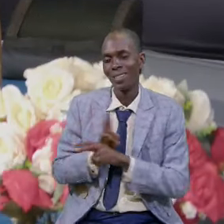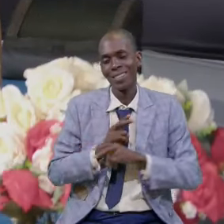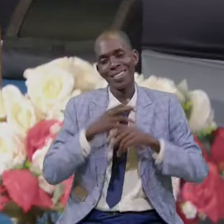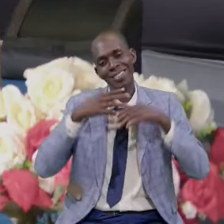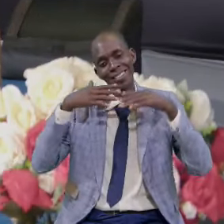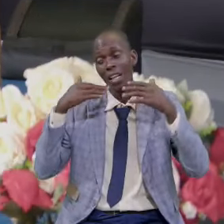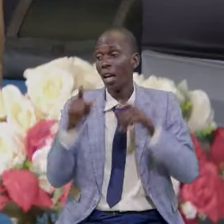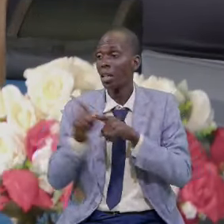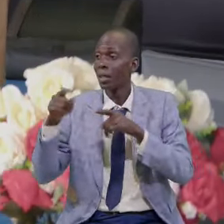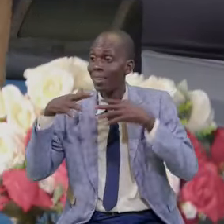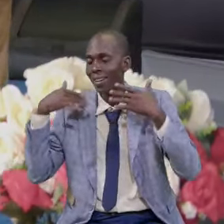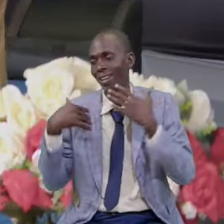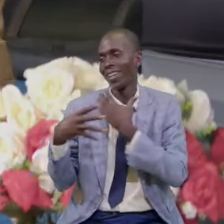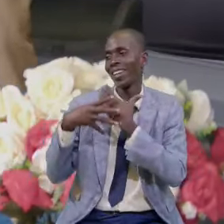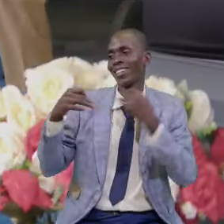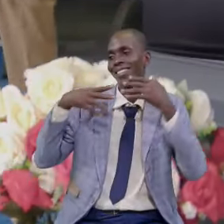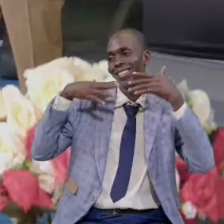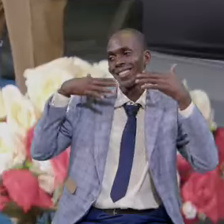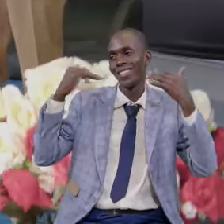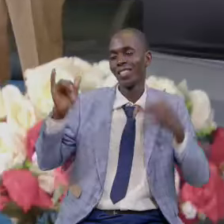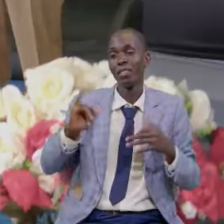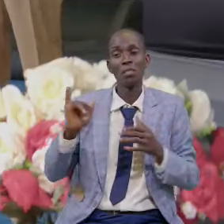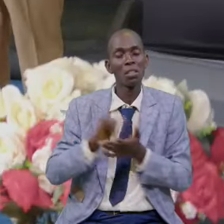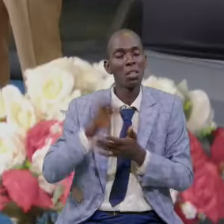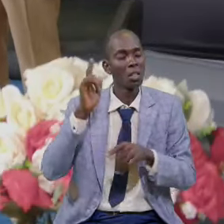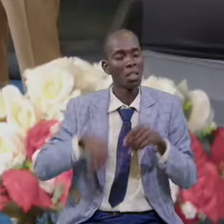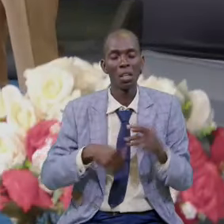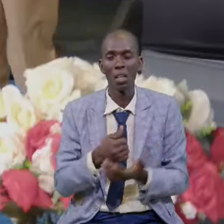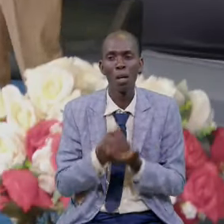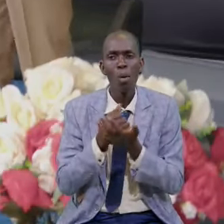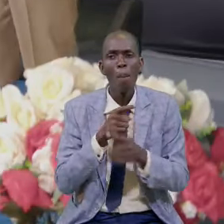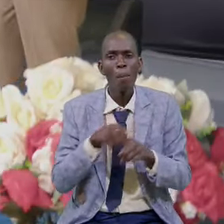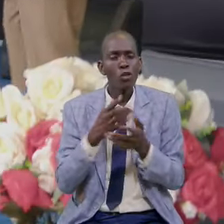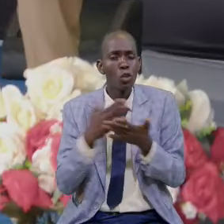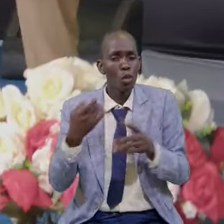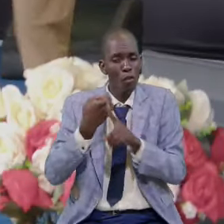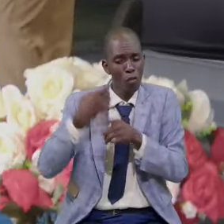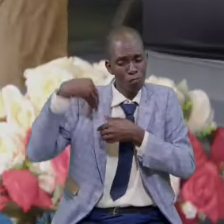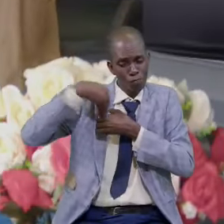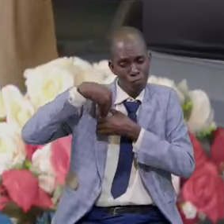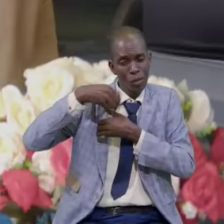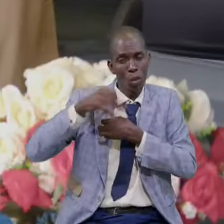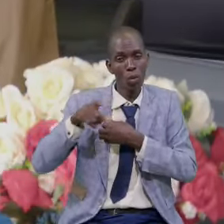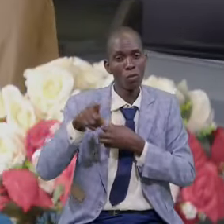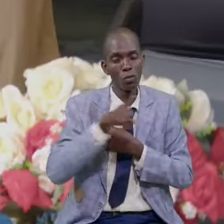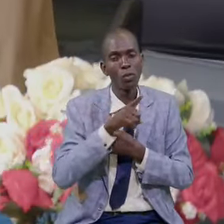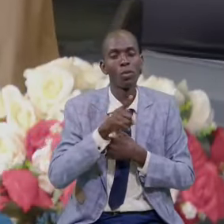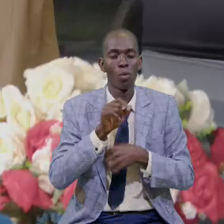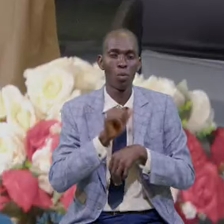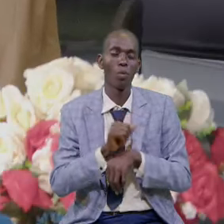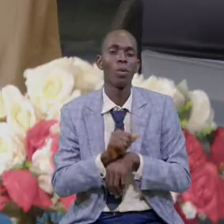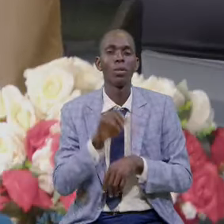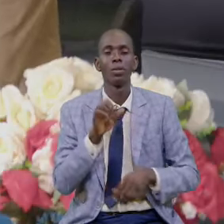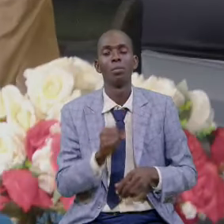smile, that may not do it. But something that comes from the inside of you. This is what I